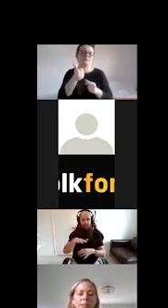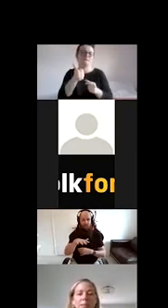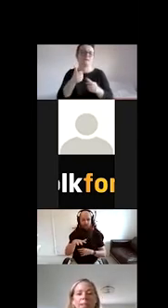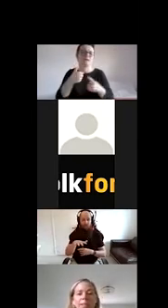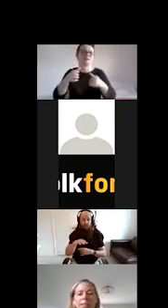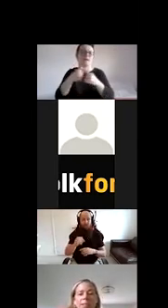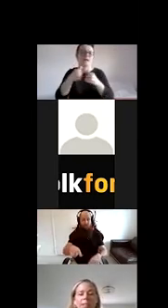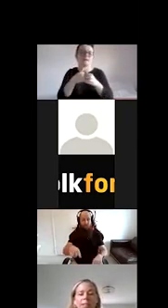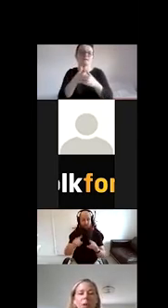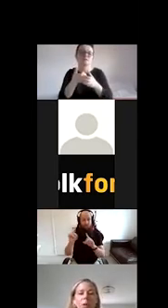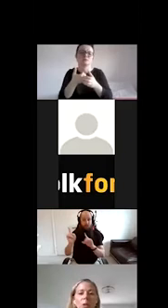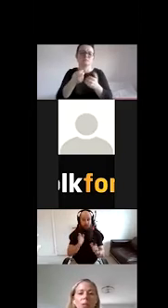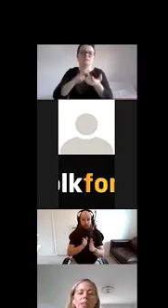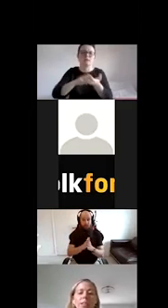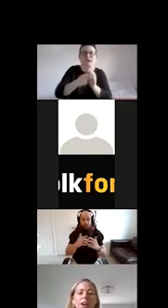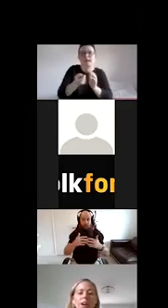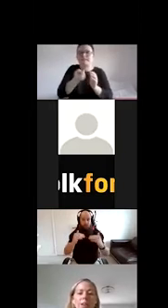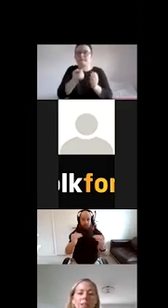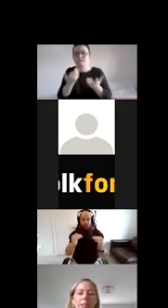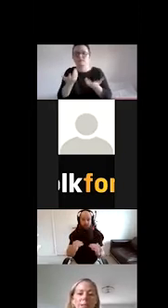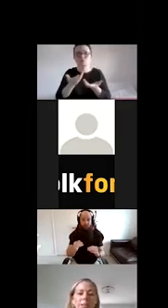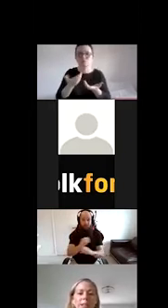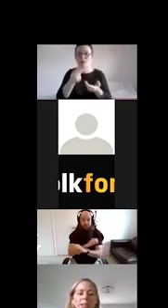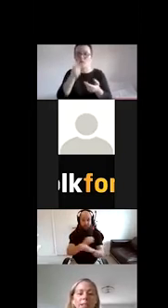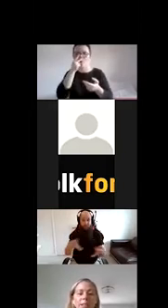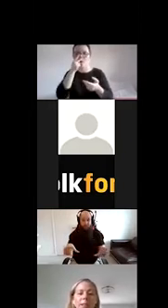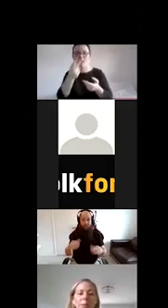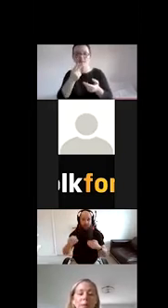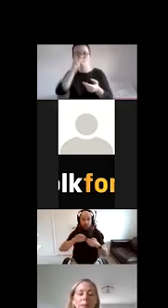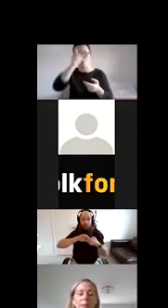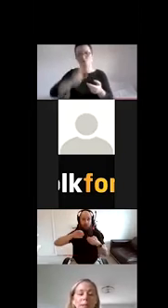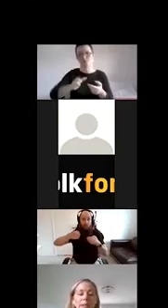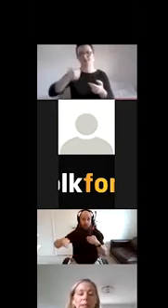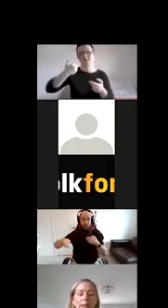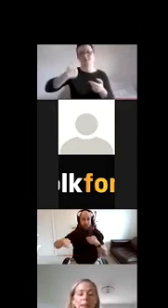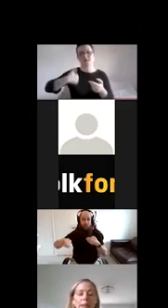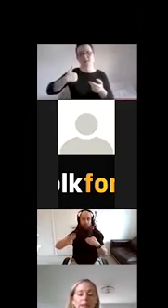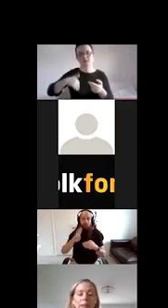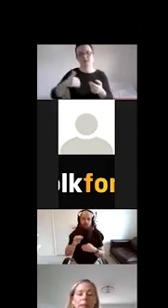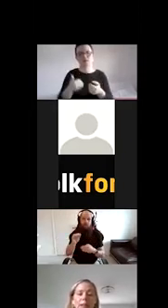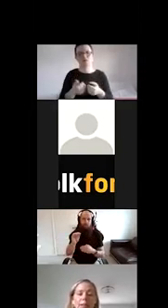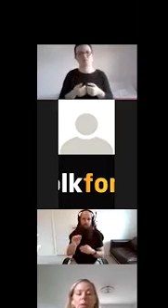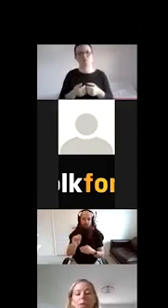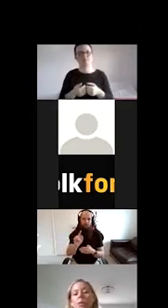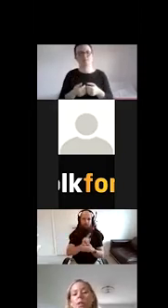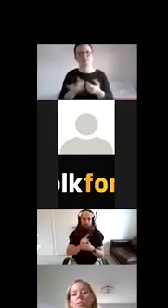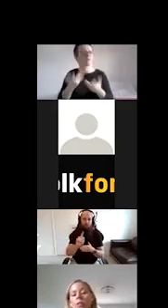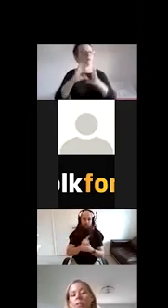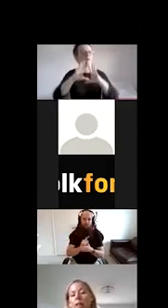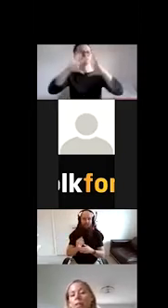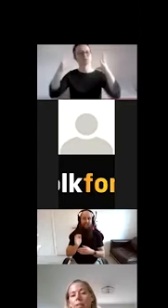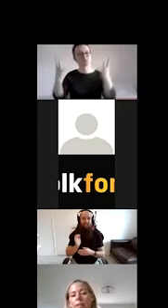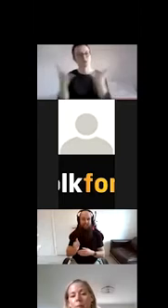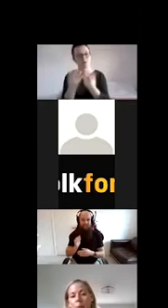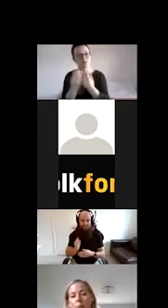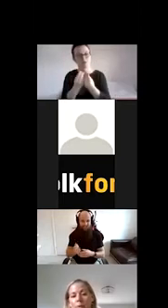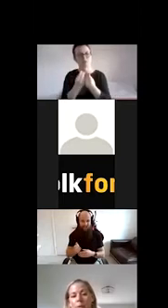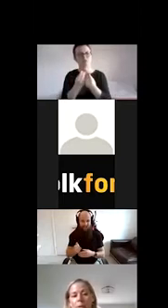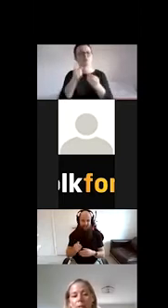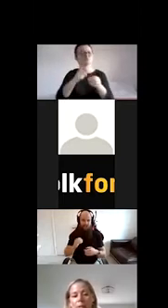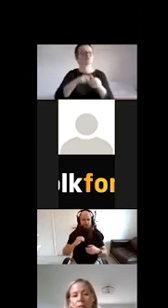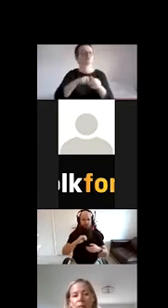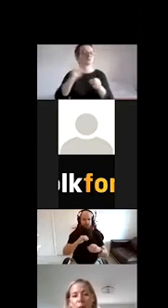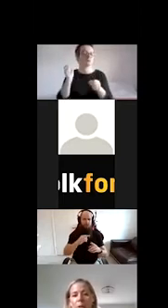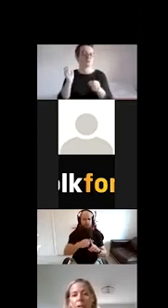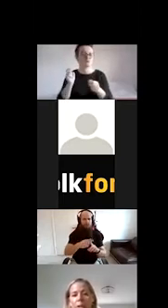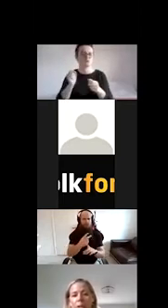with disabilities as a whole are excluded, then women and also certain other subgroups will